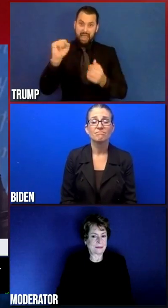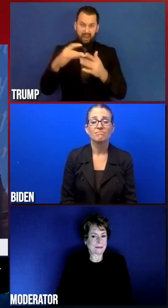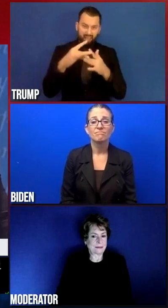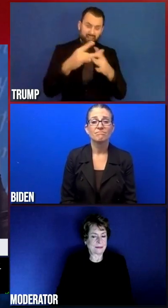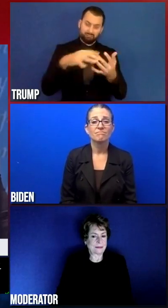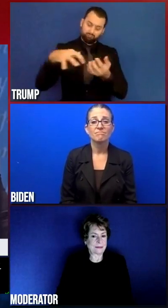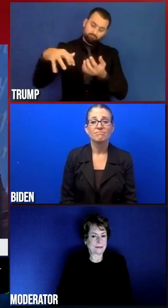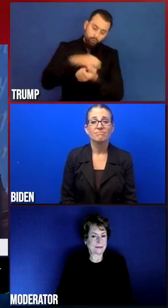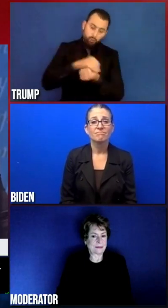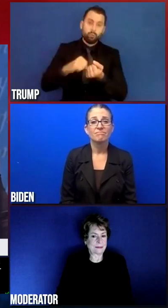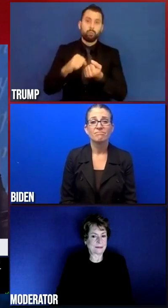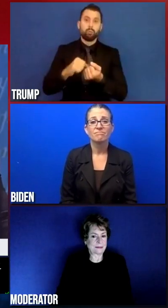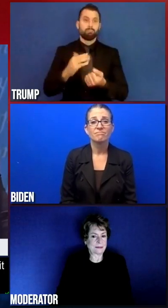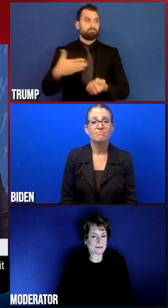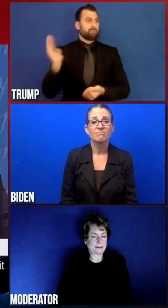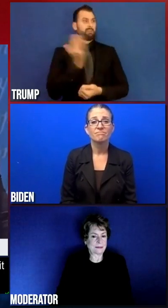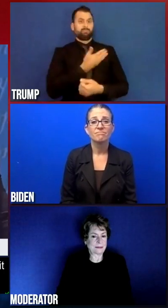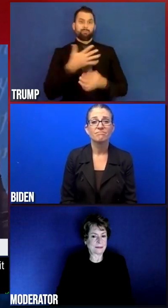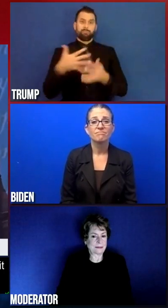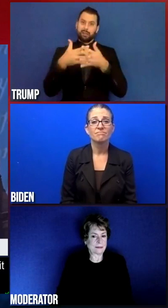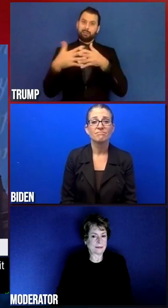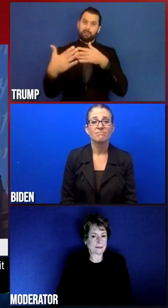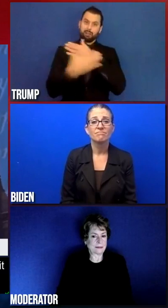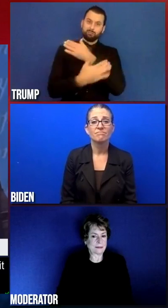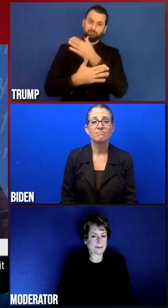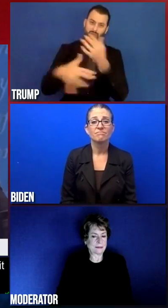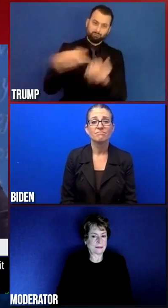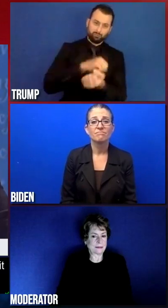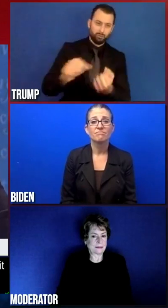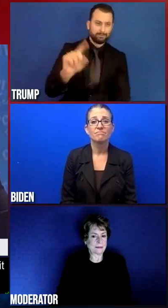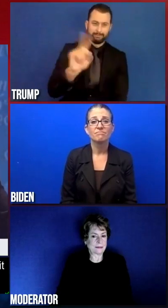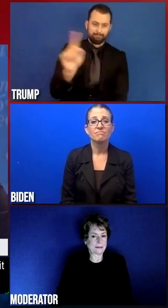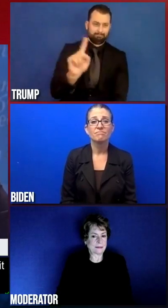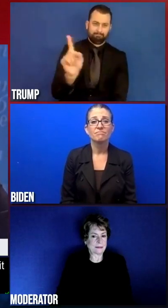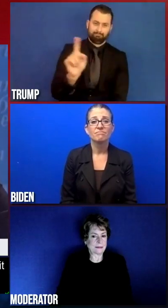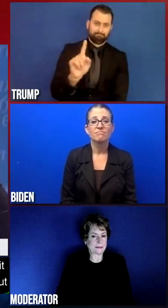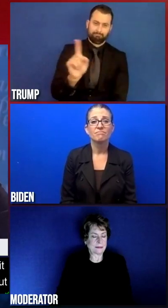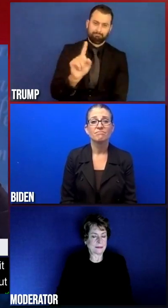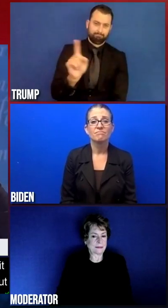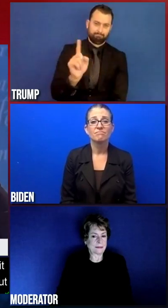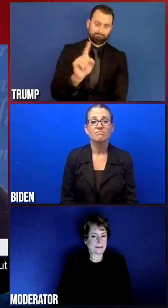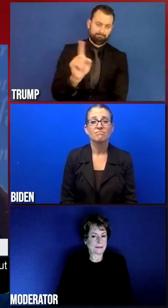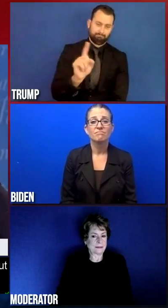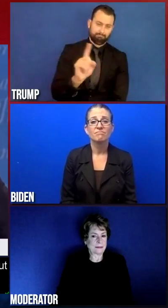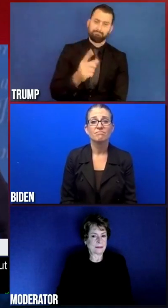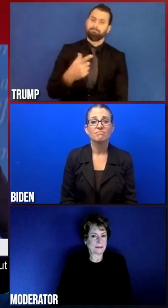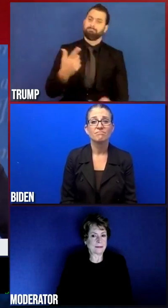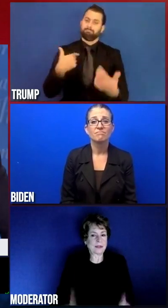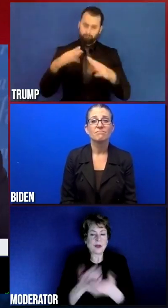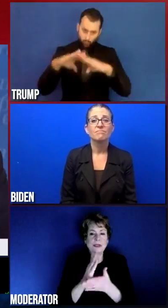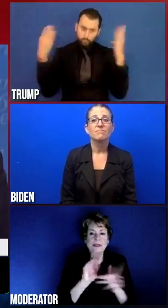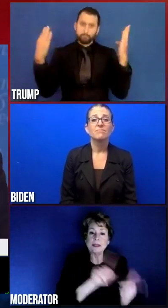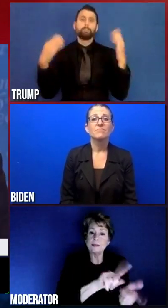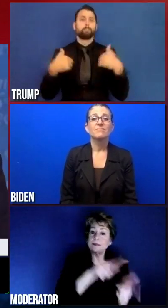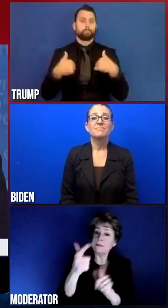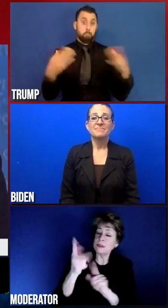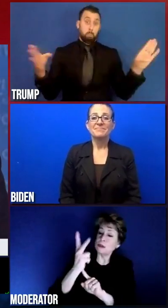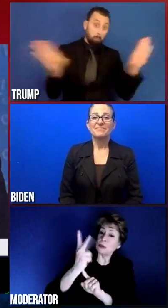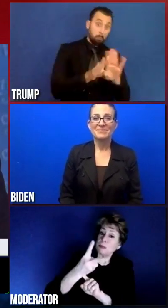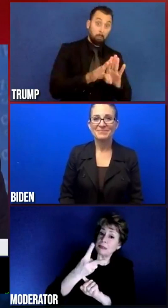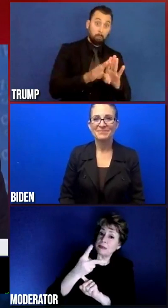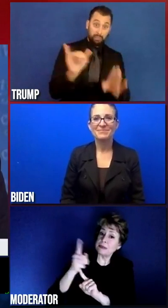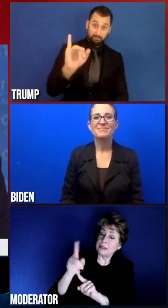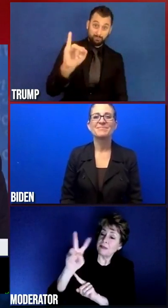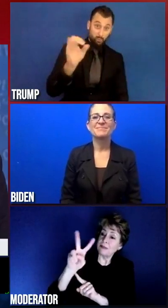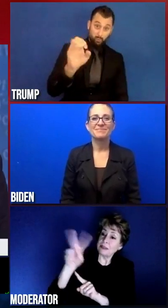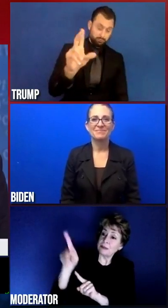don't need somebody to come in and say, let's shut it down. All right. Your 2 minutes, sir. We're now moved to you. As